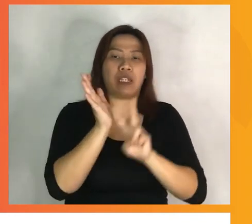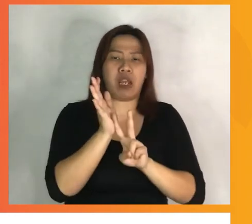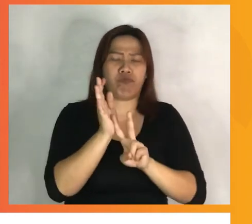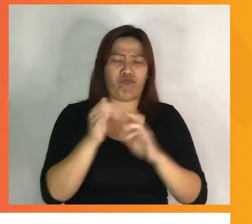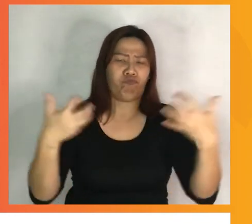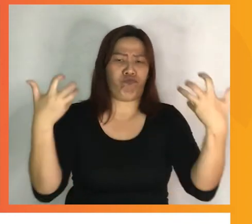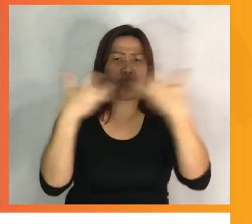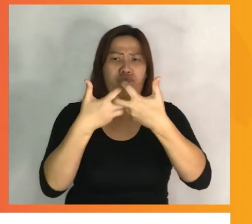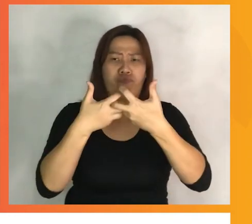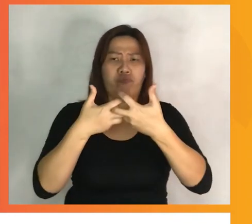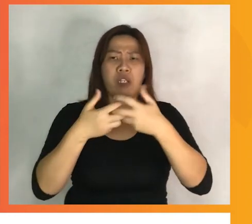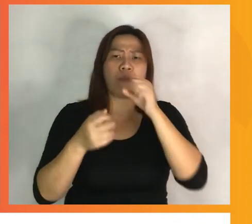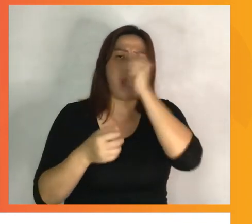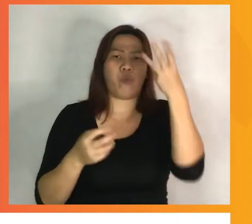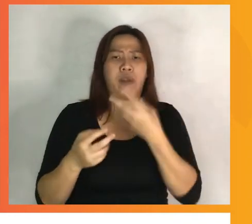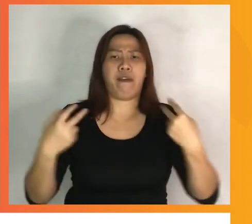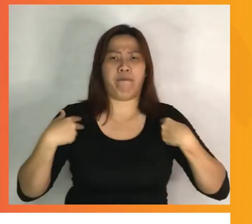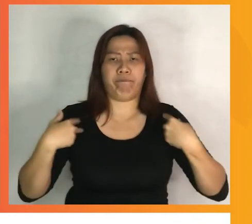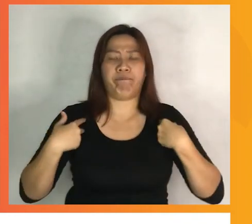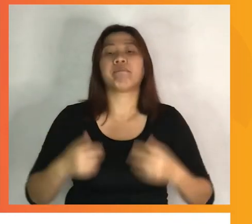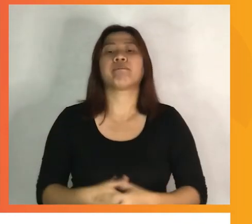in order to suit the space we have.